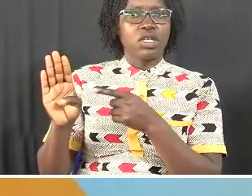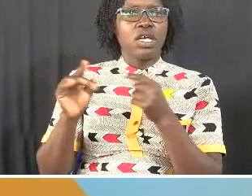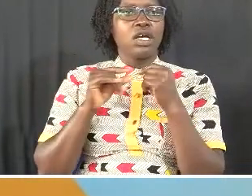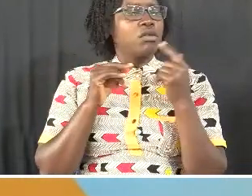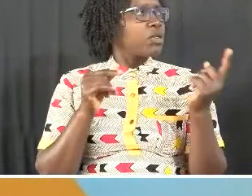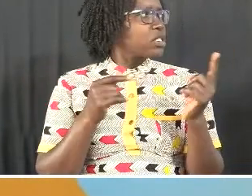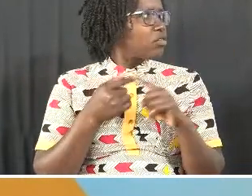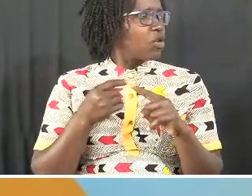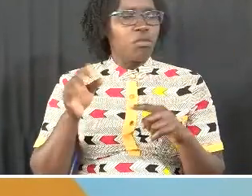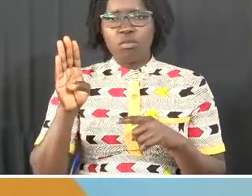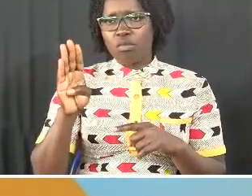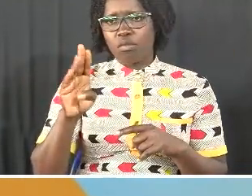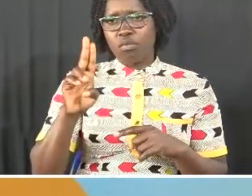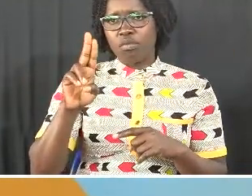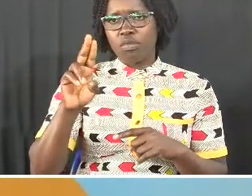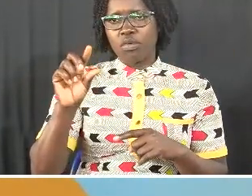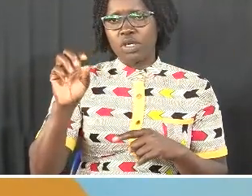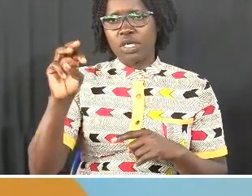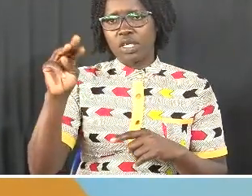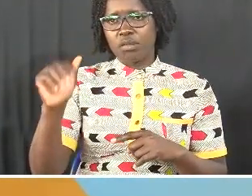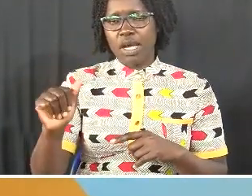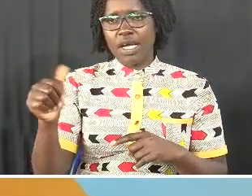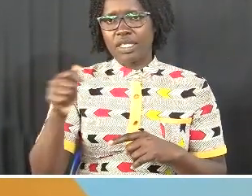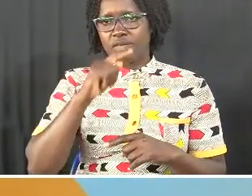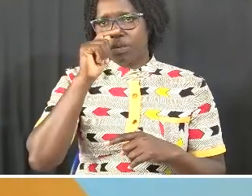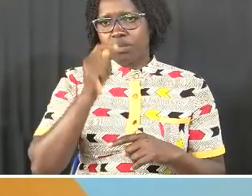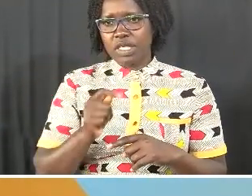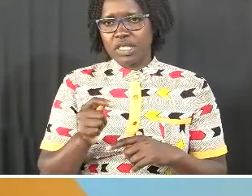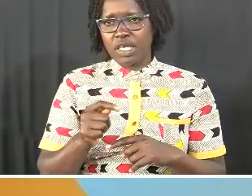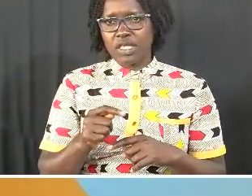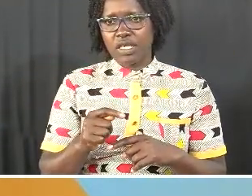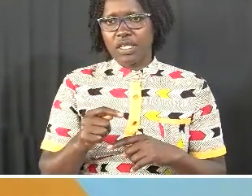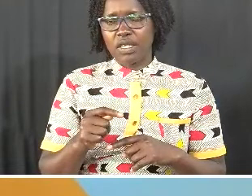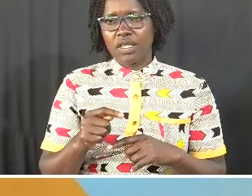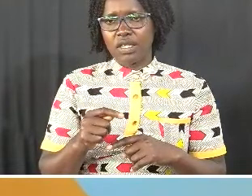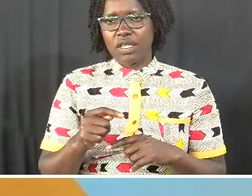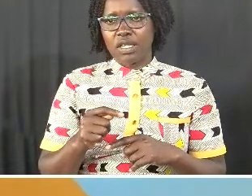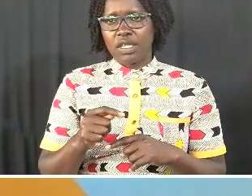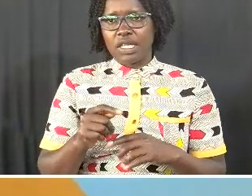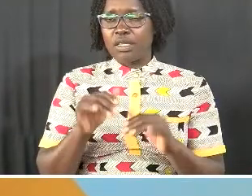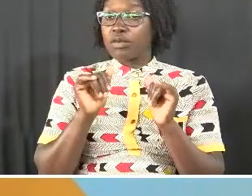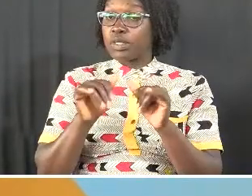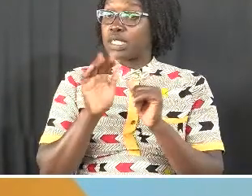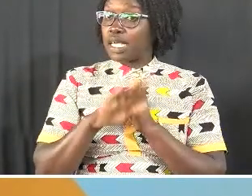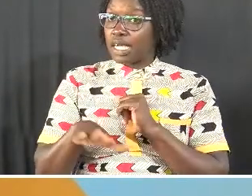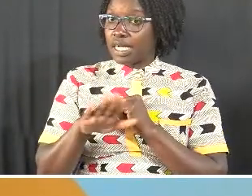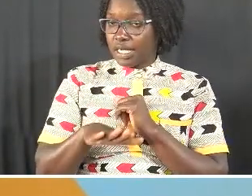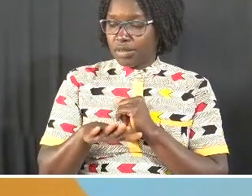from Bugema. There were others from Tanzania. We were staying around here.